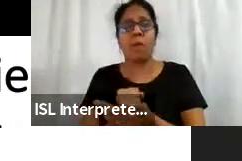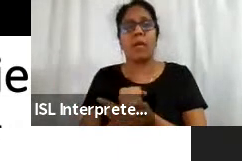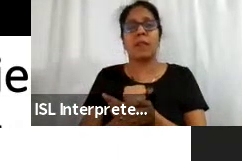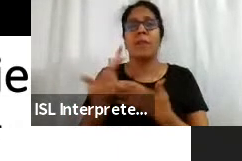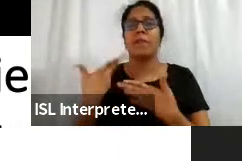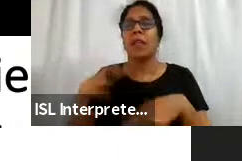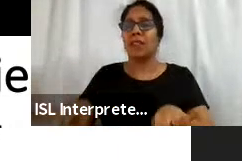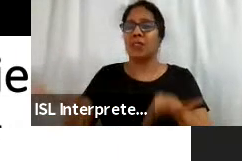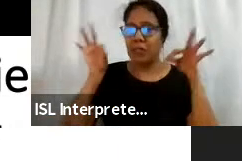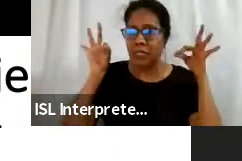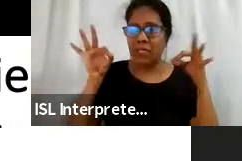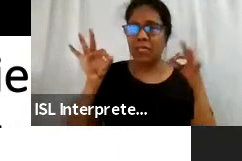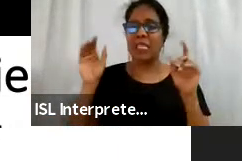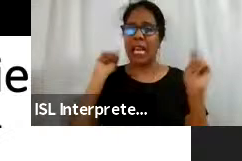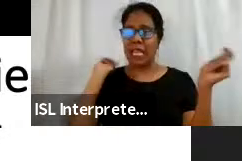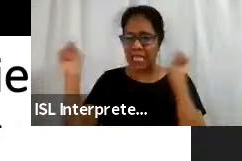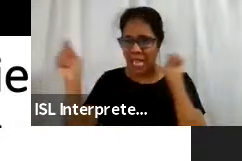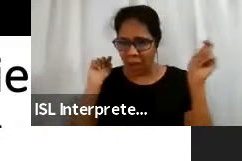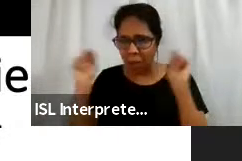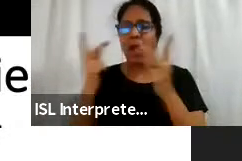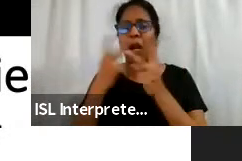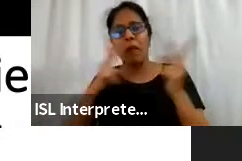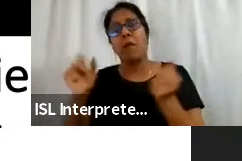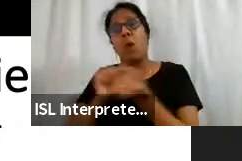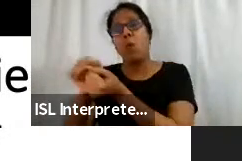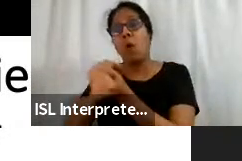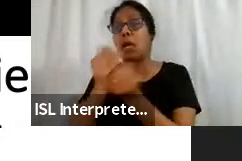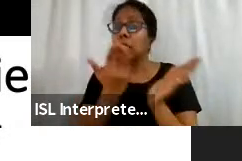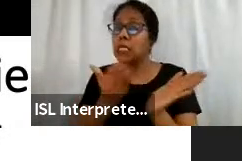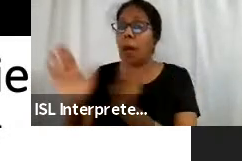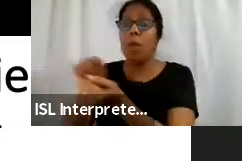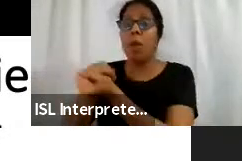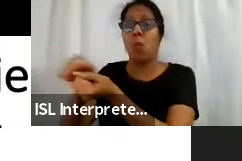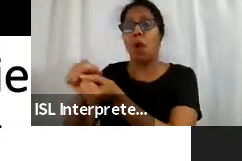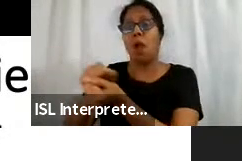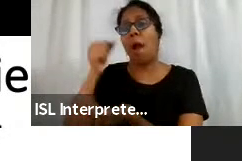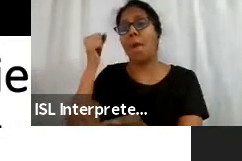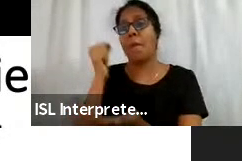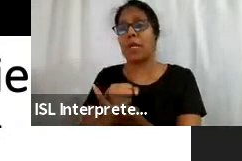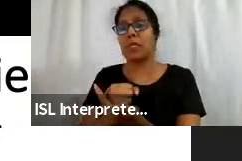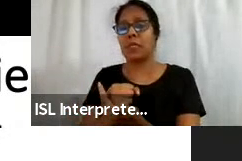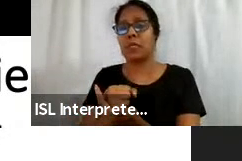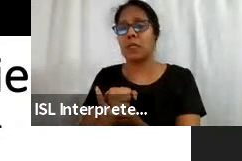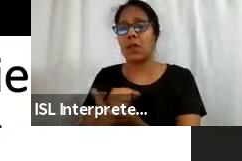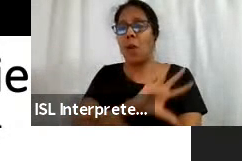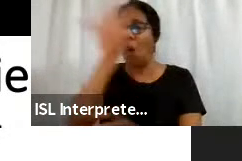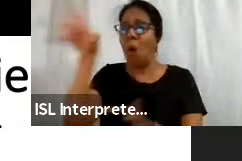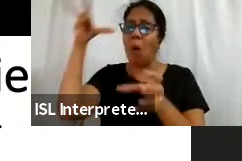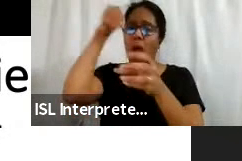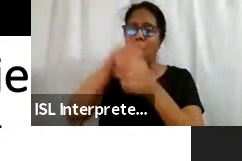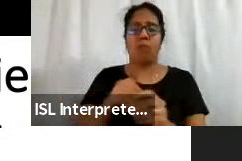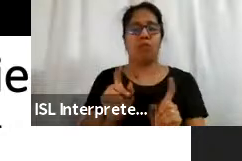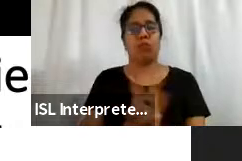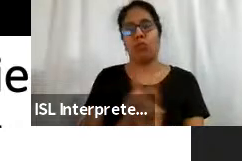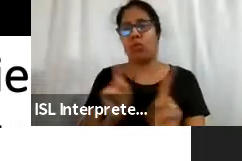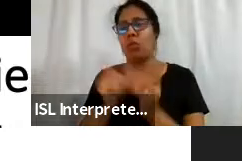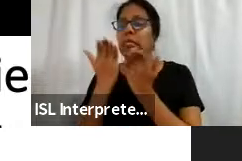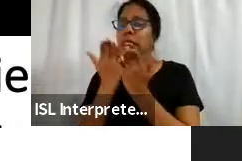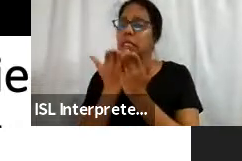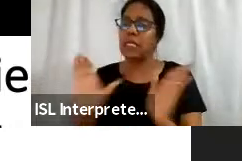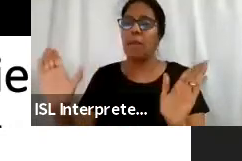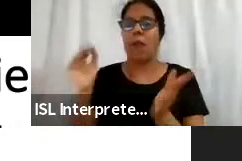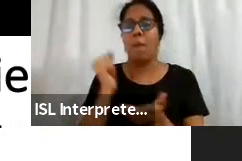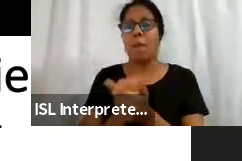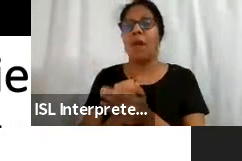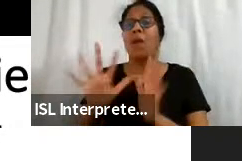patient should be washed separately from the rest of the house and dried in